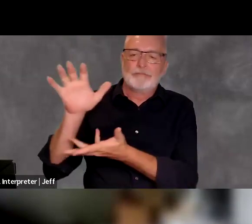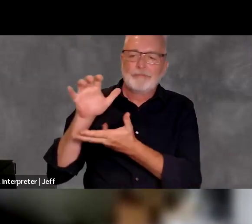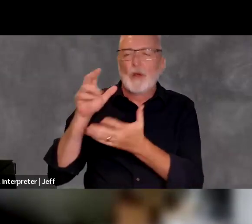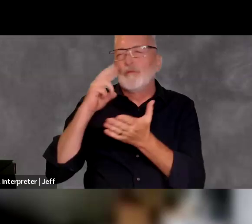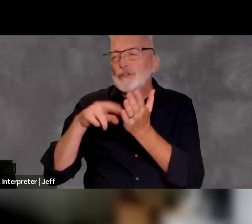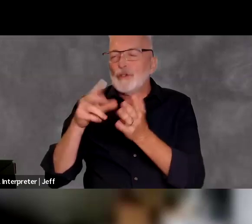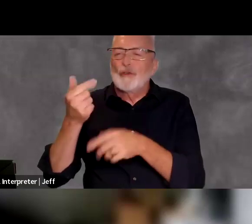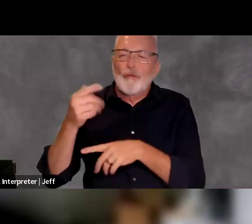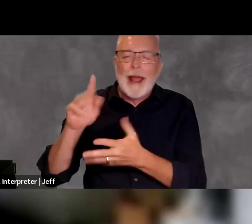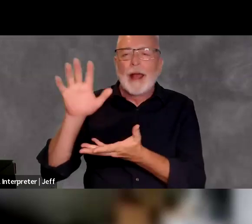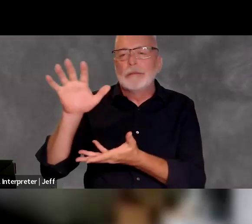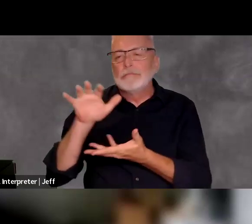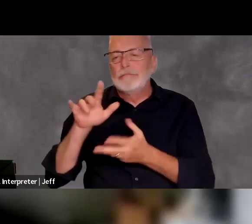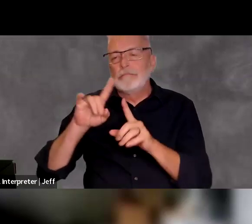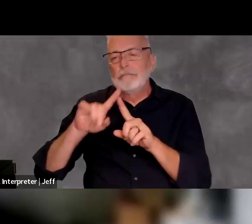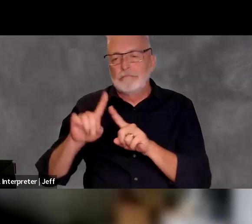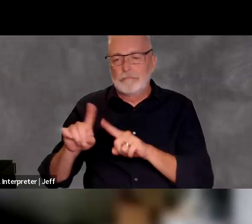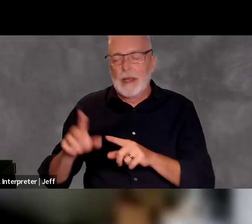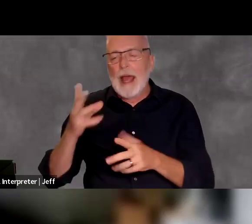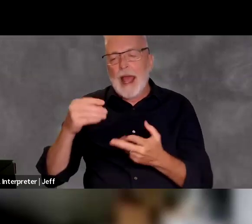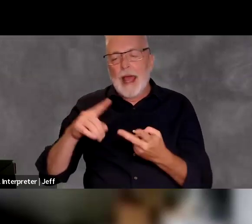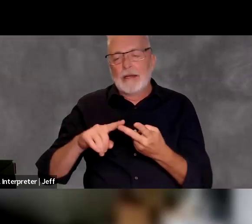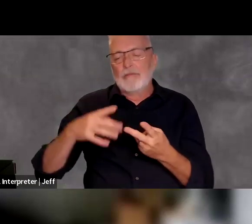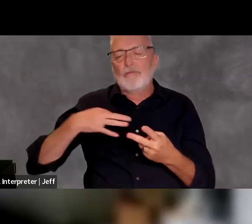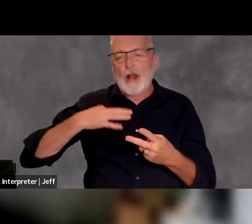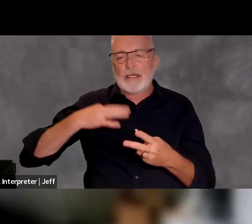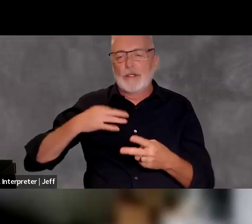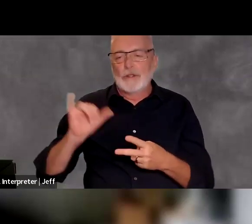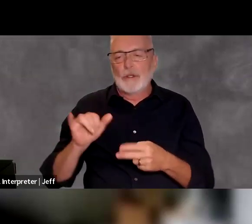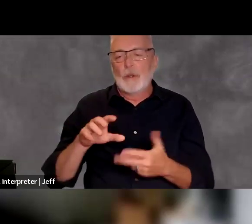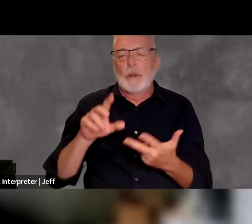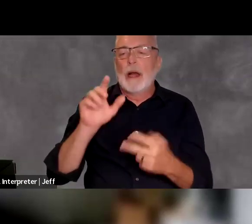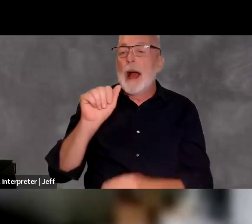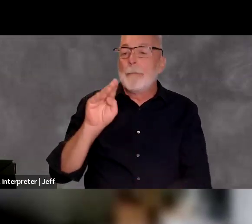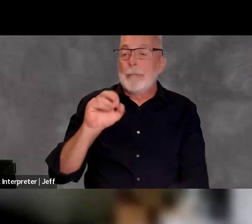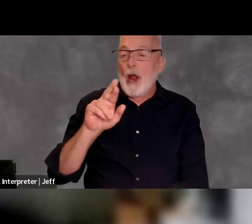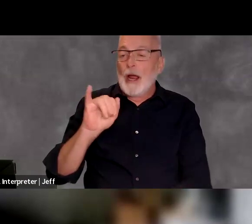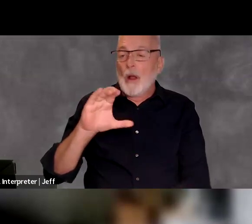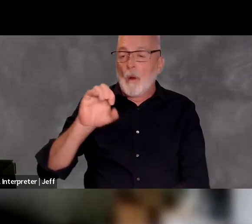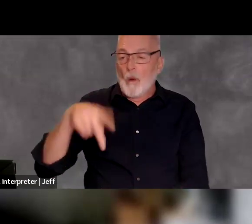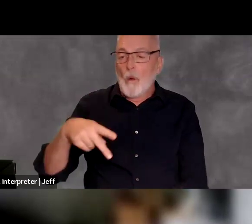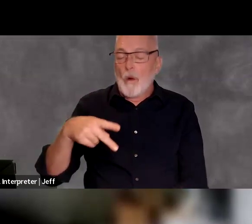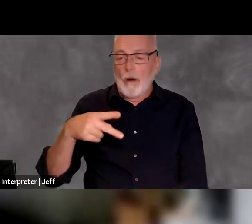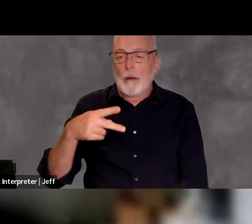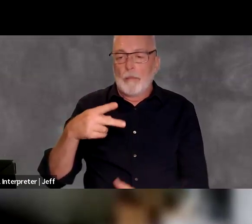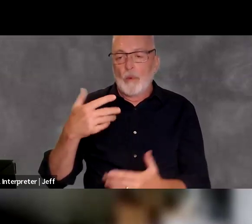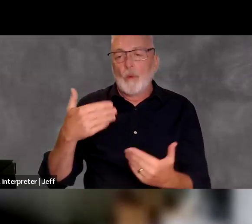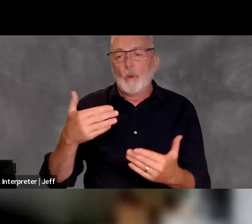and other kinds of grants, as well as volunteerism. AmeriCorps is a big part of our